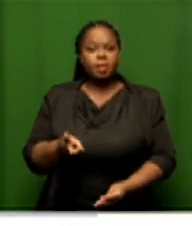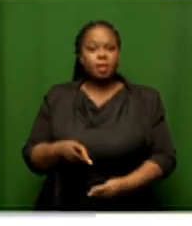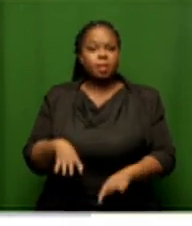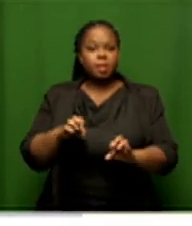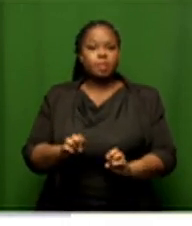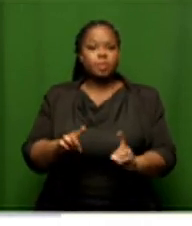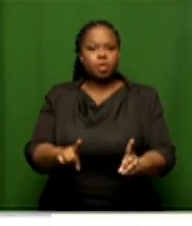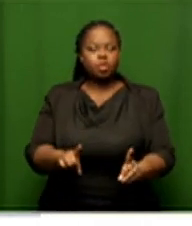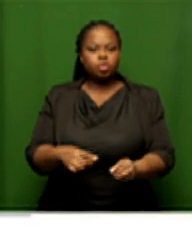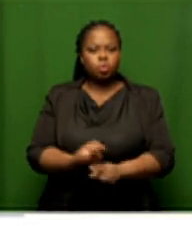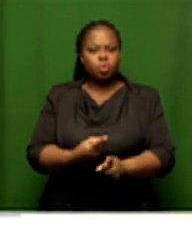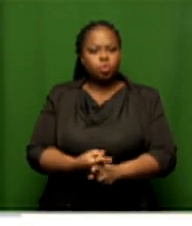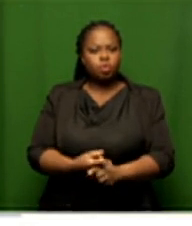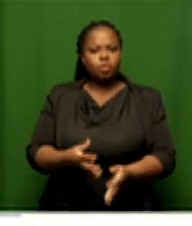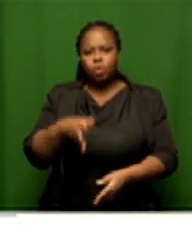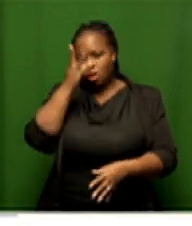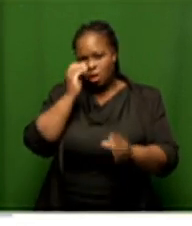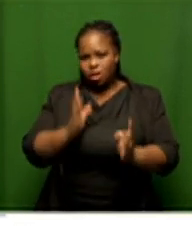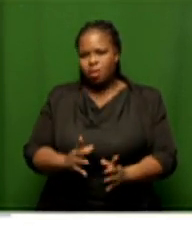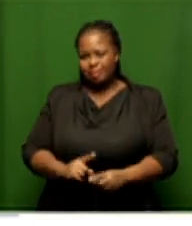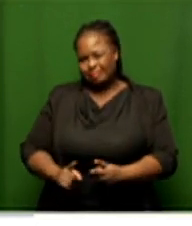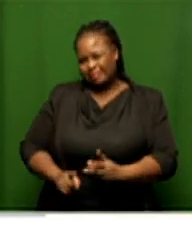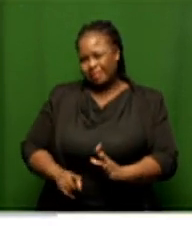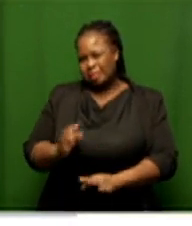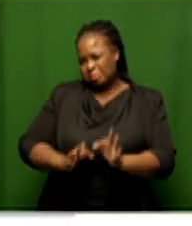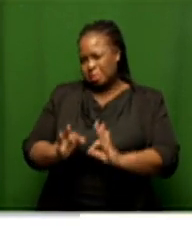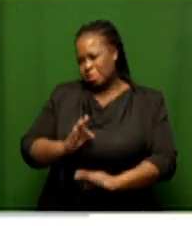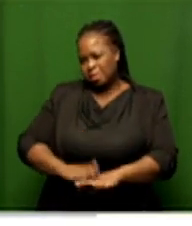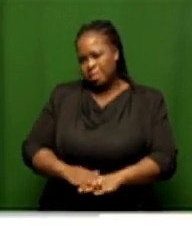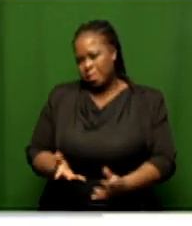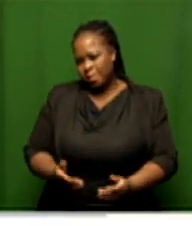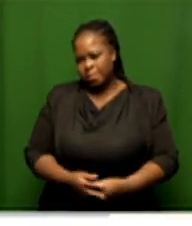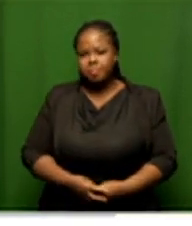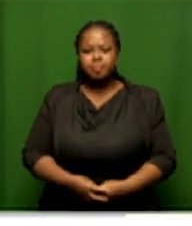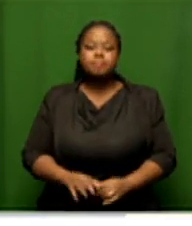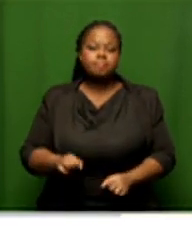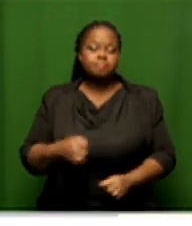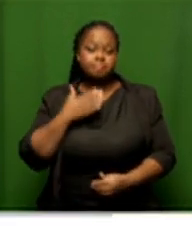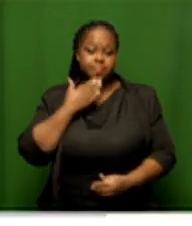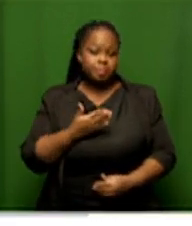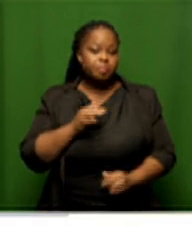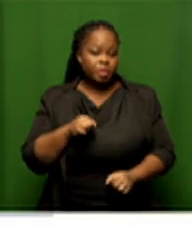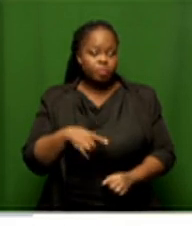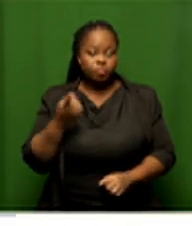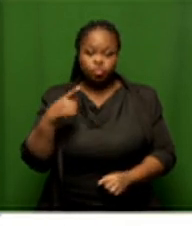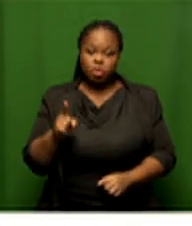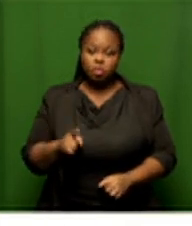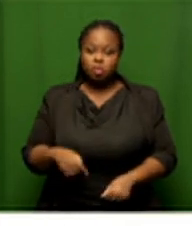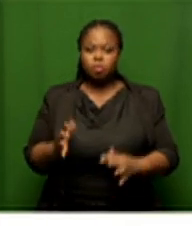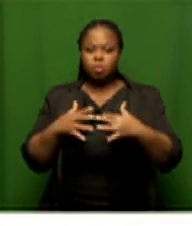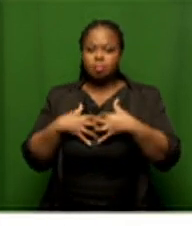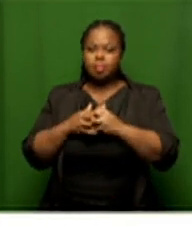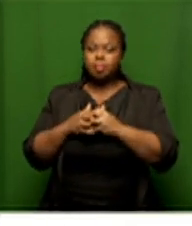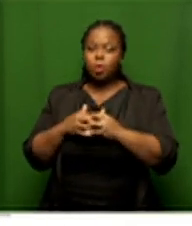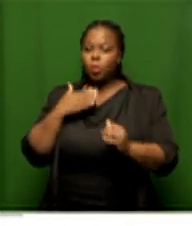education imparted to learners of this institution? Okay, thank you so much. As you have correctly indicated, that the school was founded